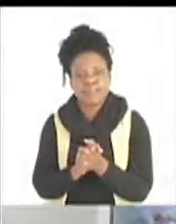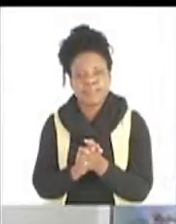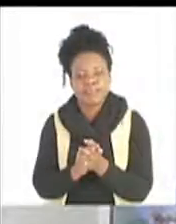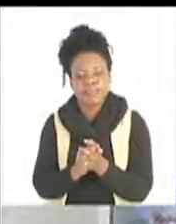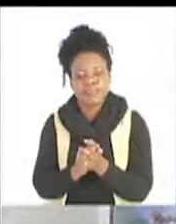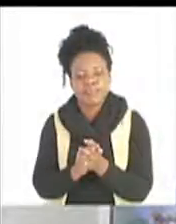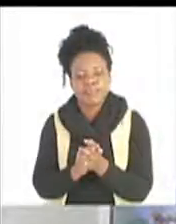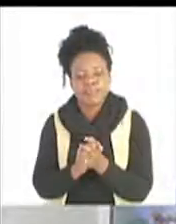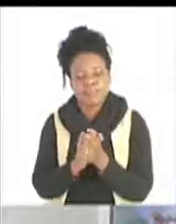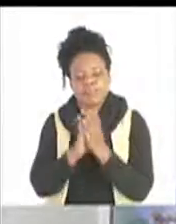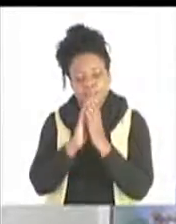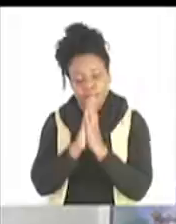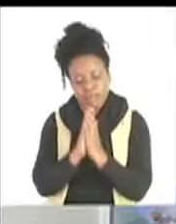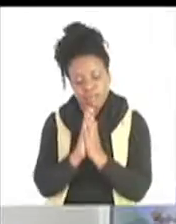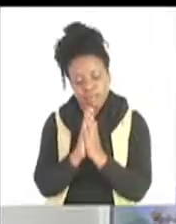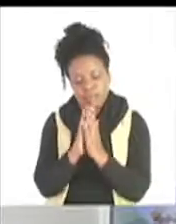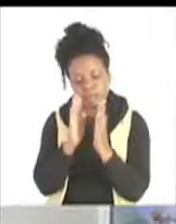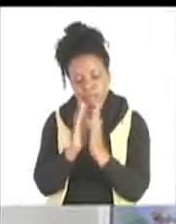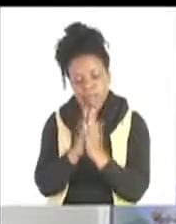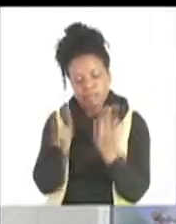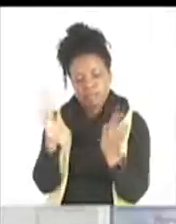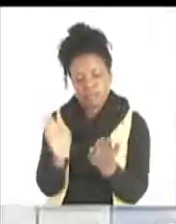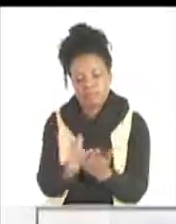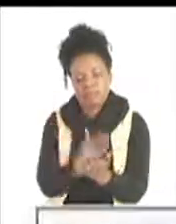Learners, I want you to look on page 5.